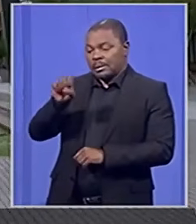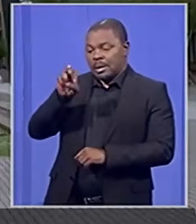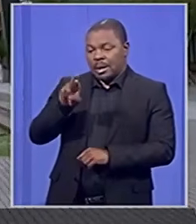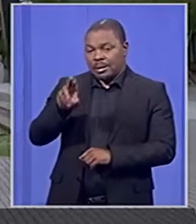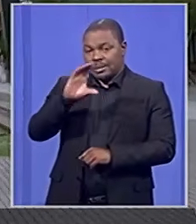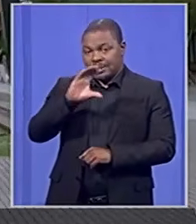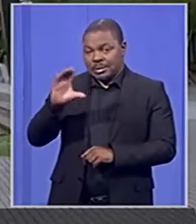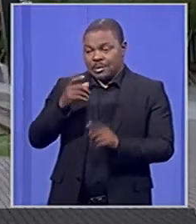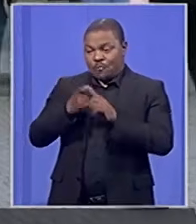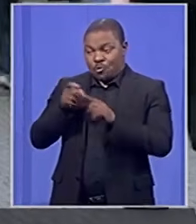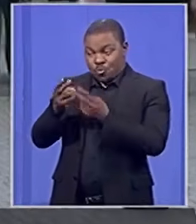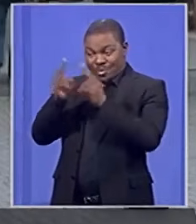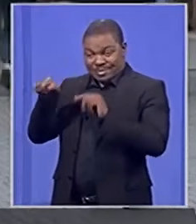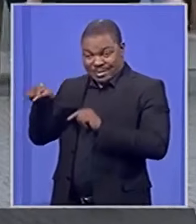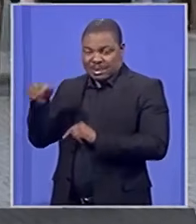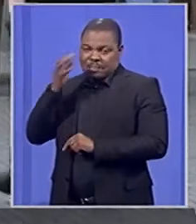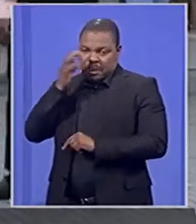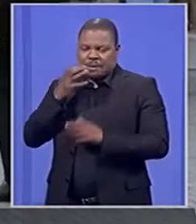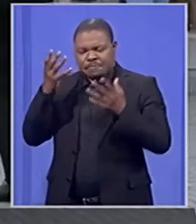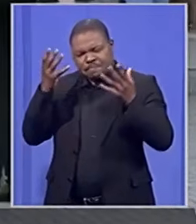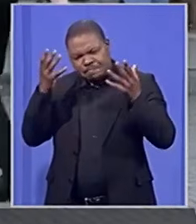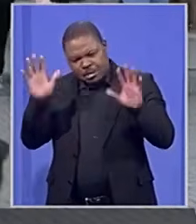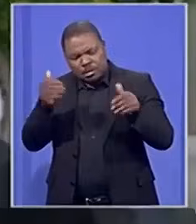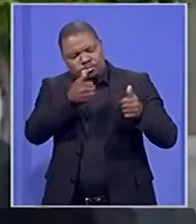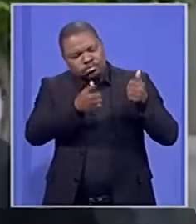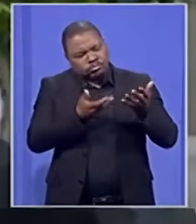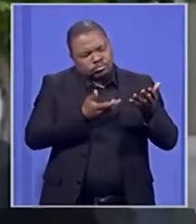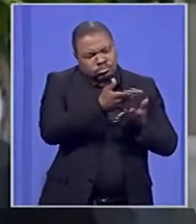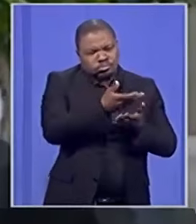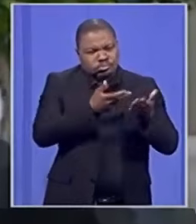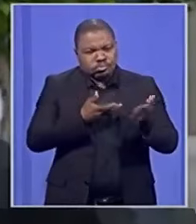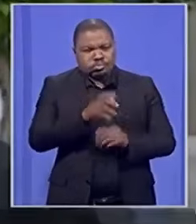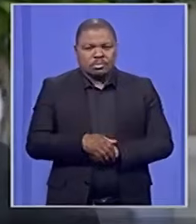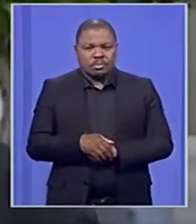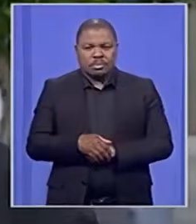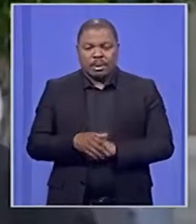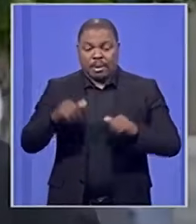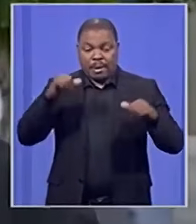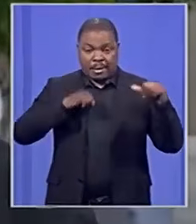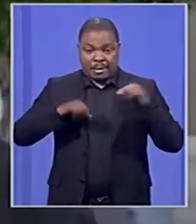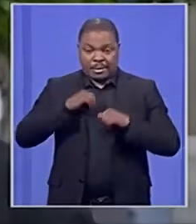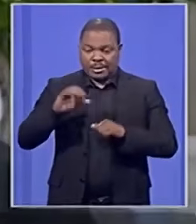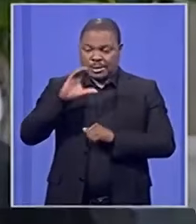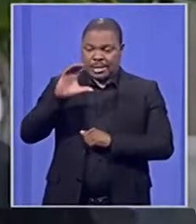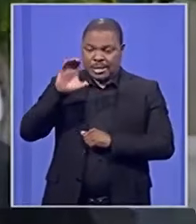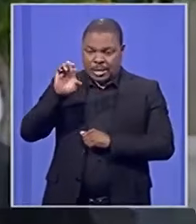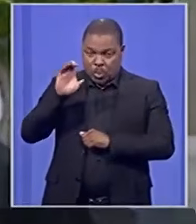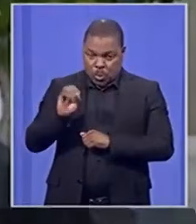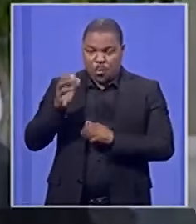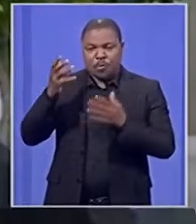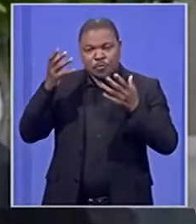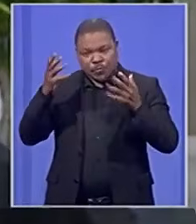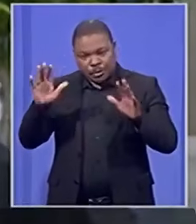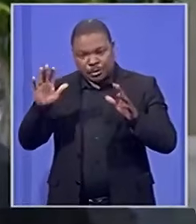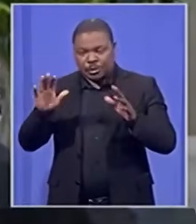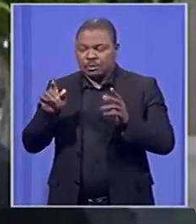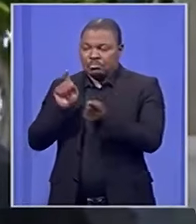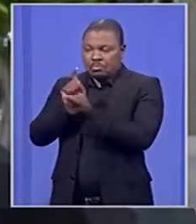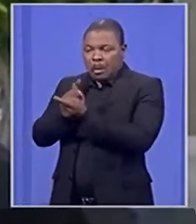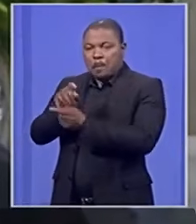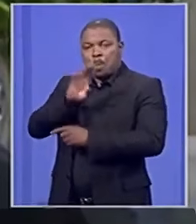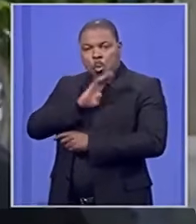ya Solplaatje ya re ba buisane le batsamaisi. The acting CEO has came across board to try